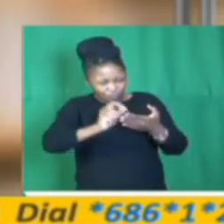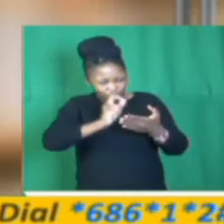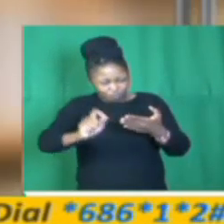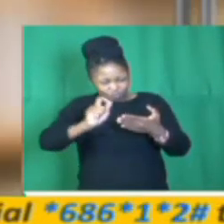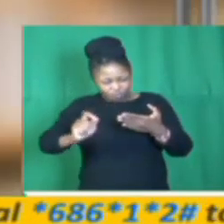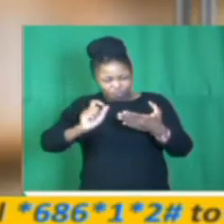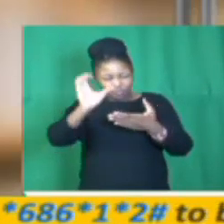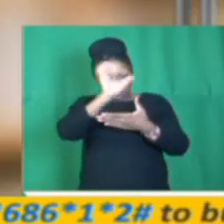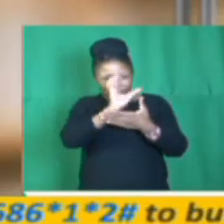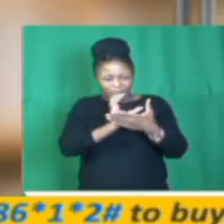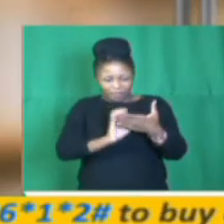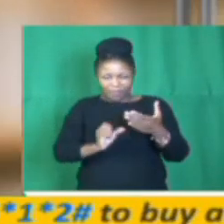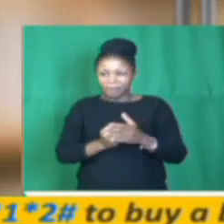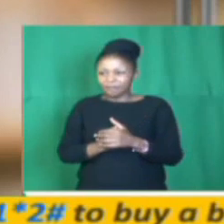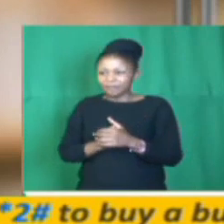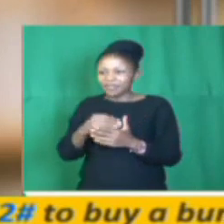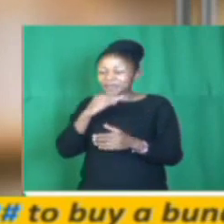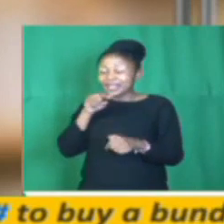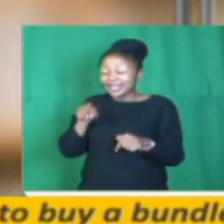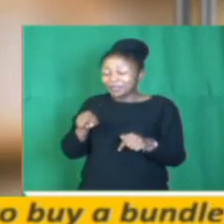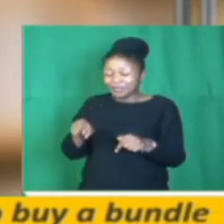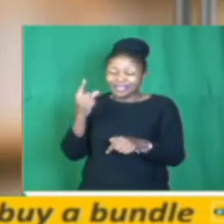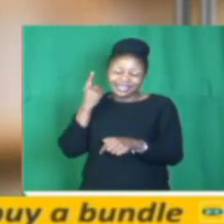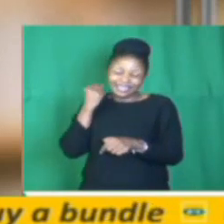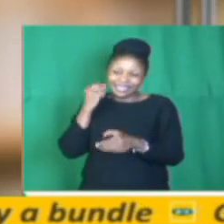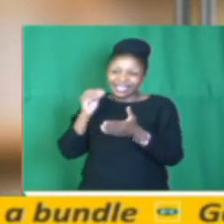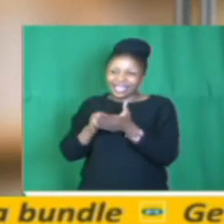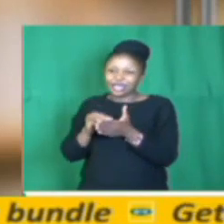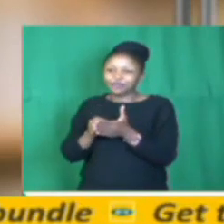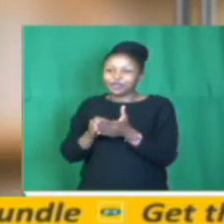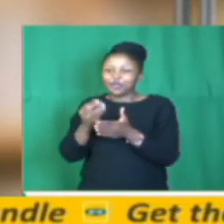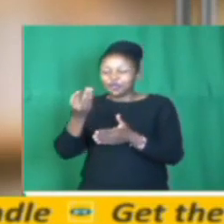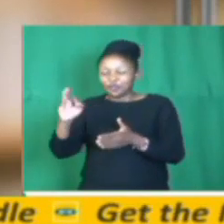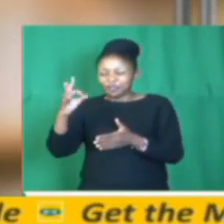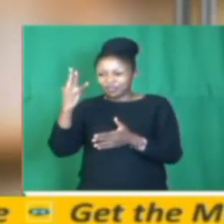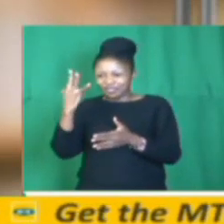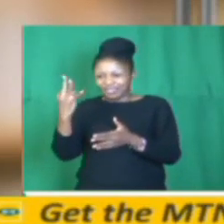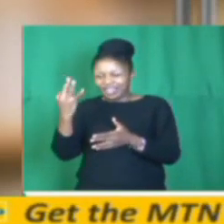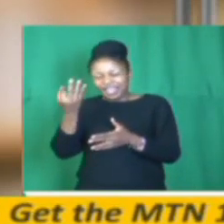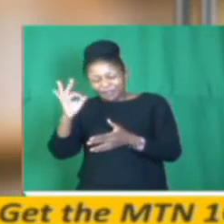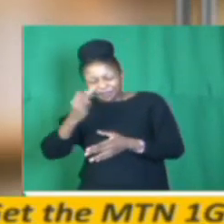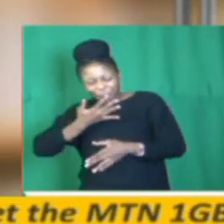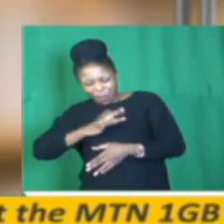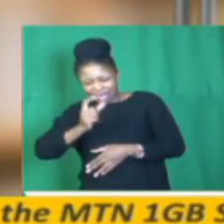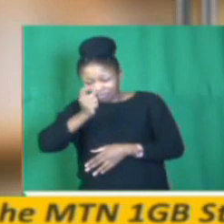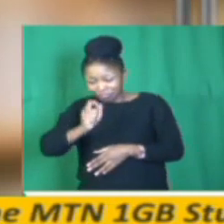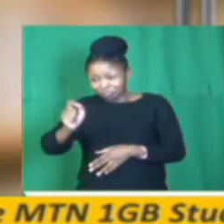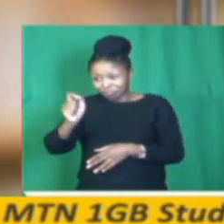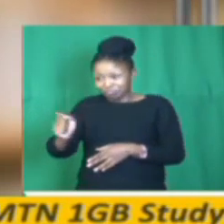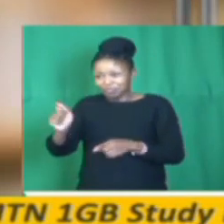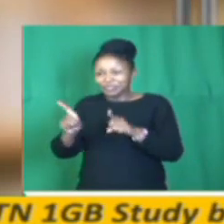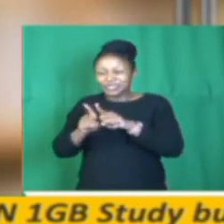descriptive composition, that is very interesting. Form 3s, if you want to be a writer, specifically if you want to be a script writer